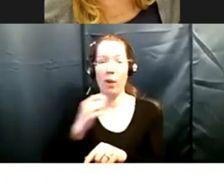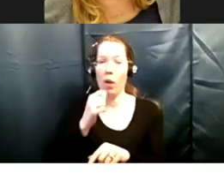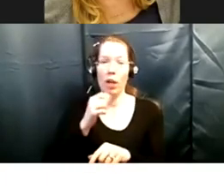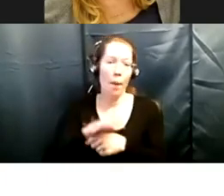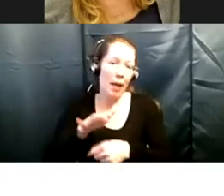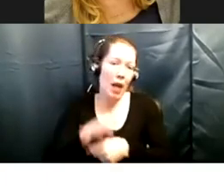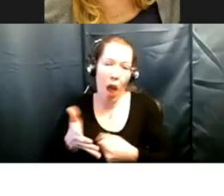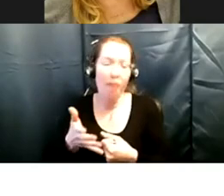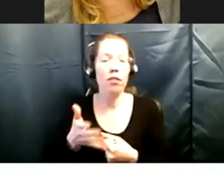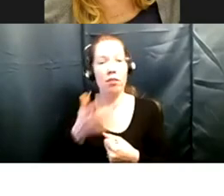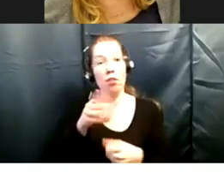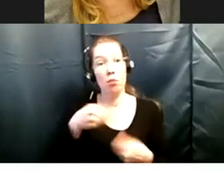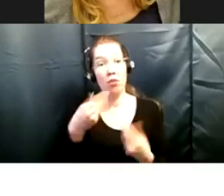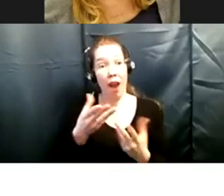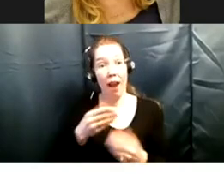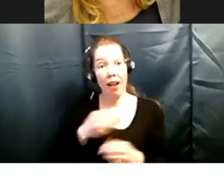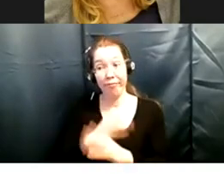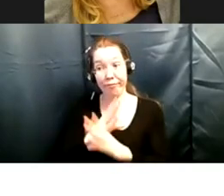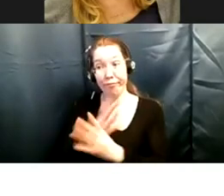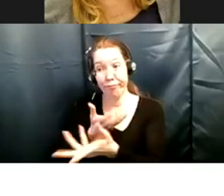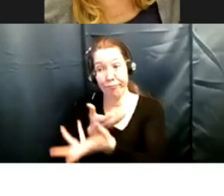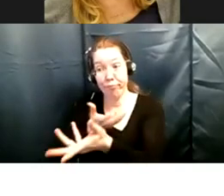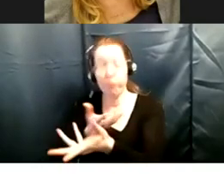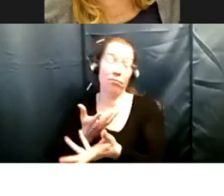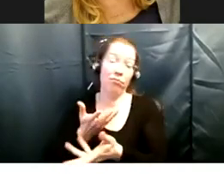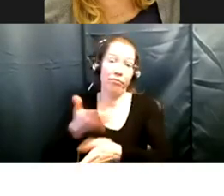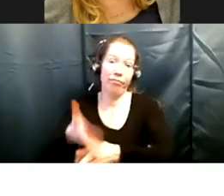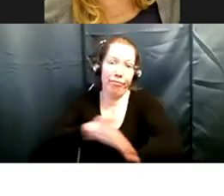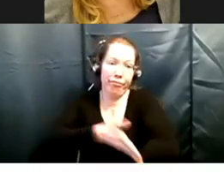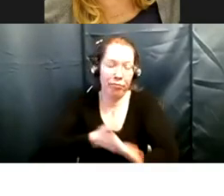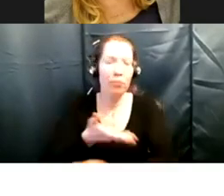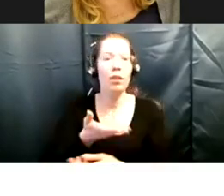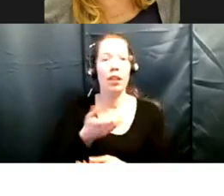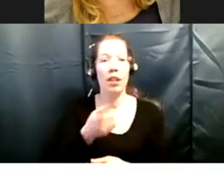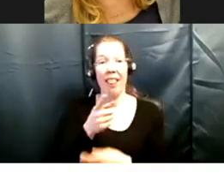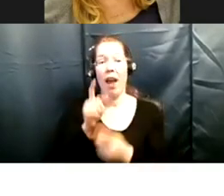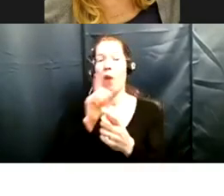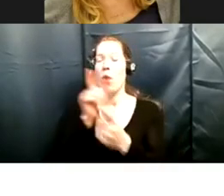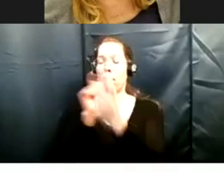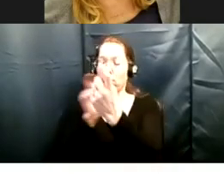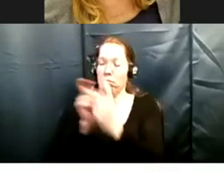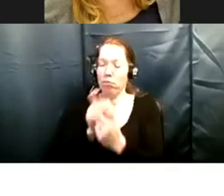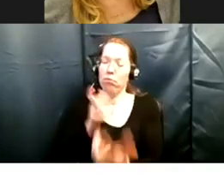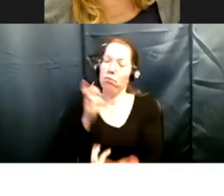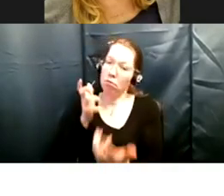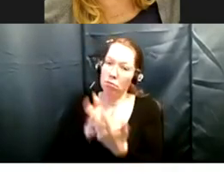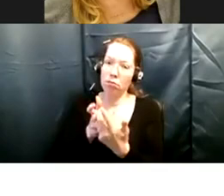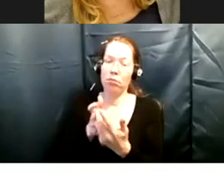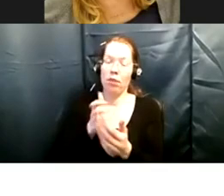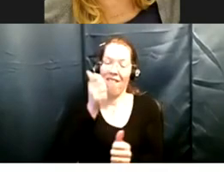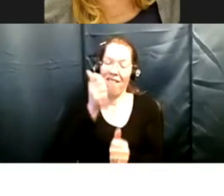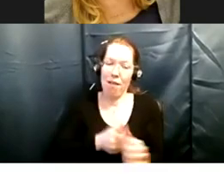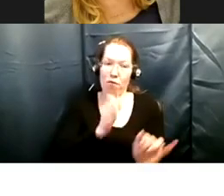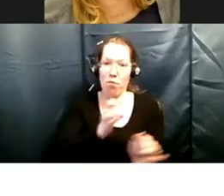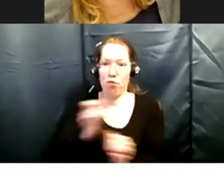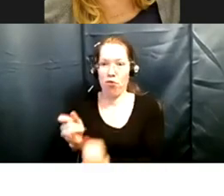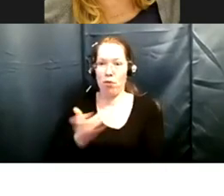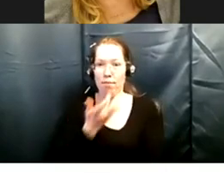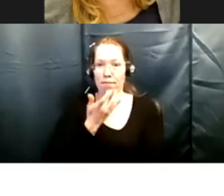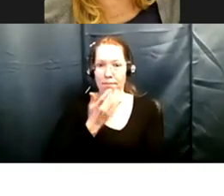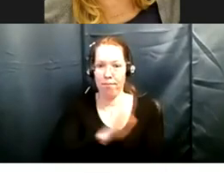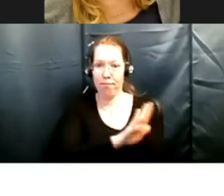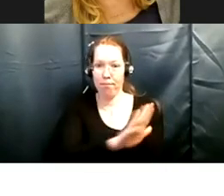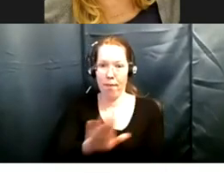home. This service is 100% customized to the needs and wants of an individual. So for